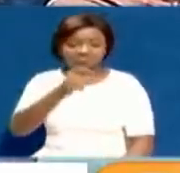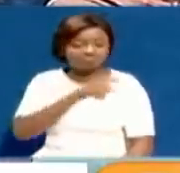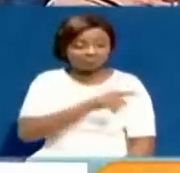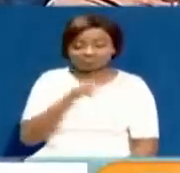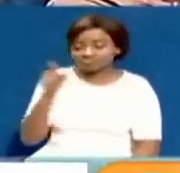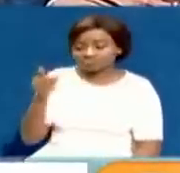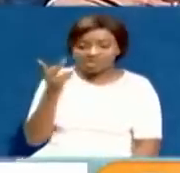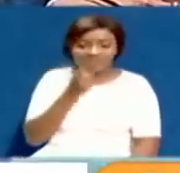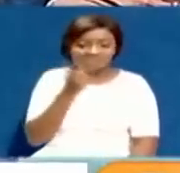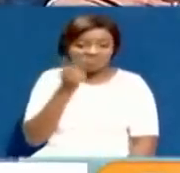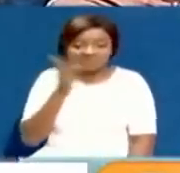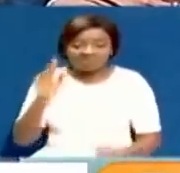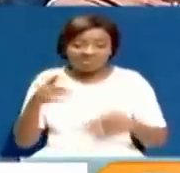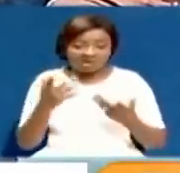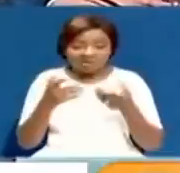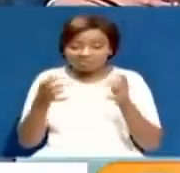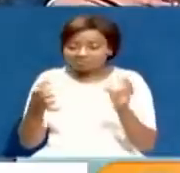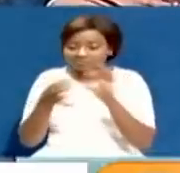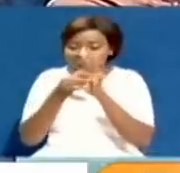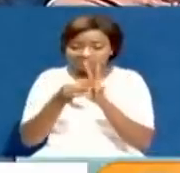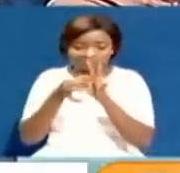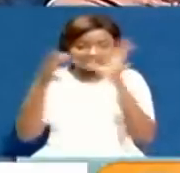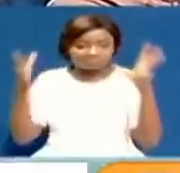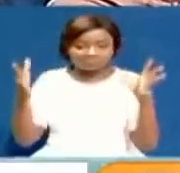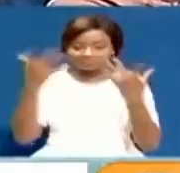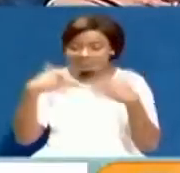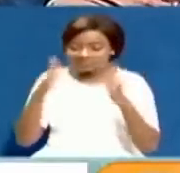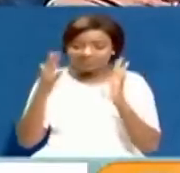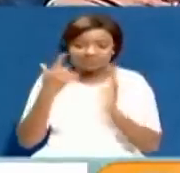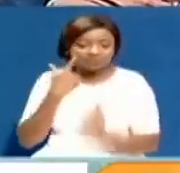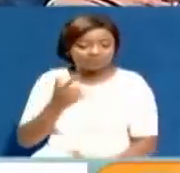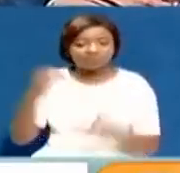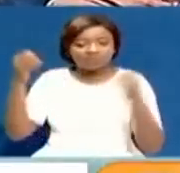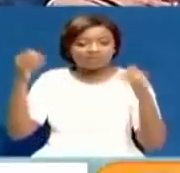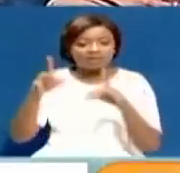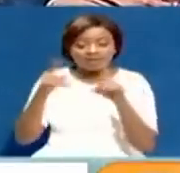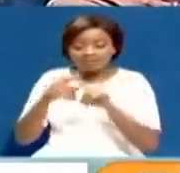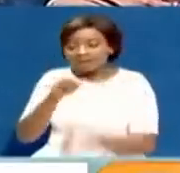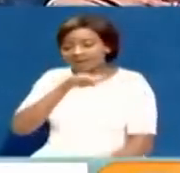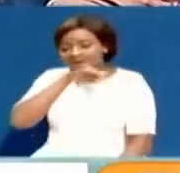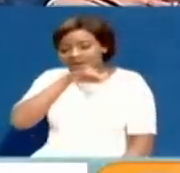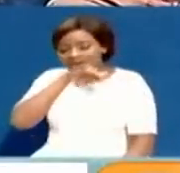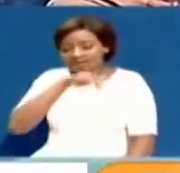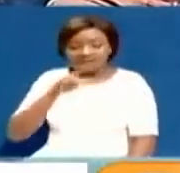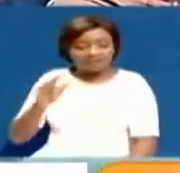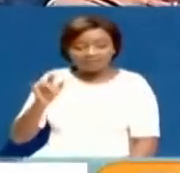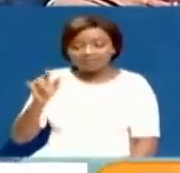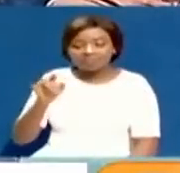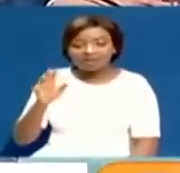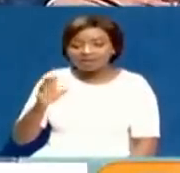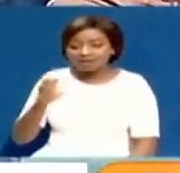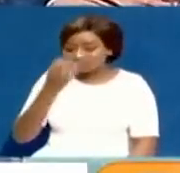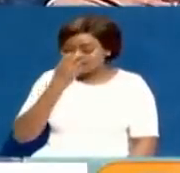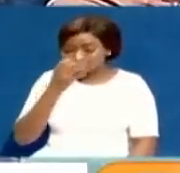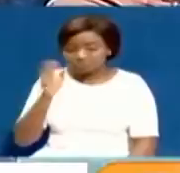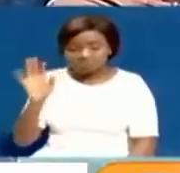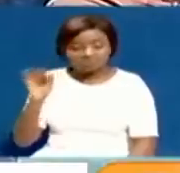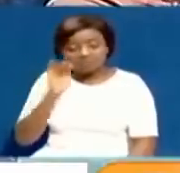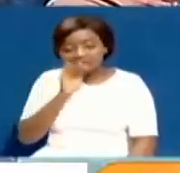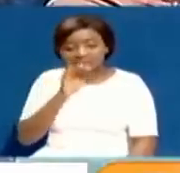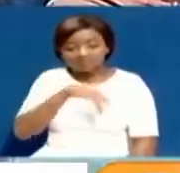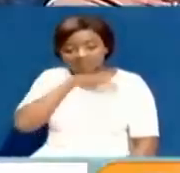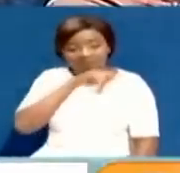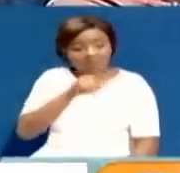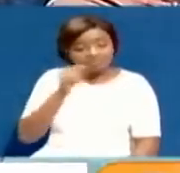with the president appears to be irretrievably broken, has asked ODM leader Raila Odinga to declare whether he supports the Jubilee